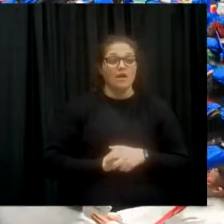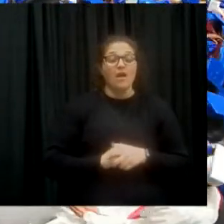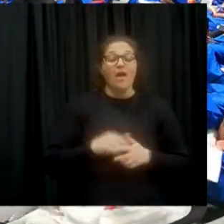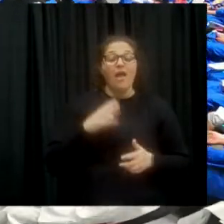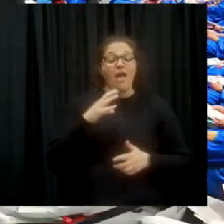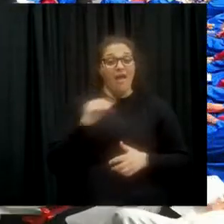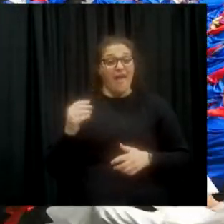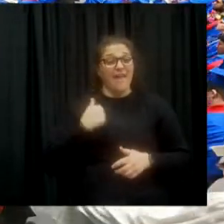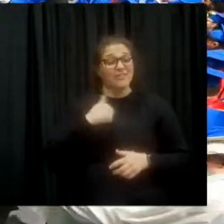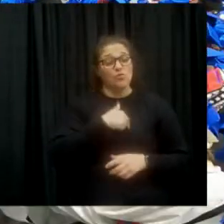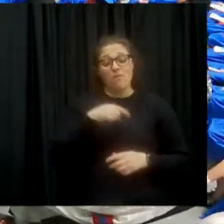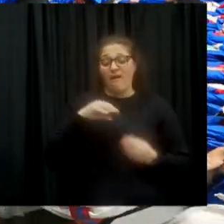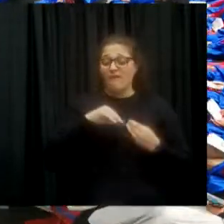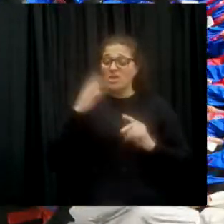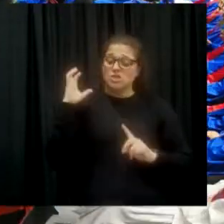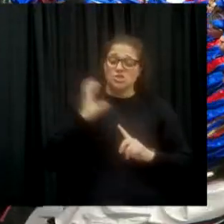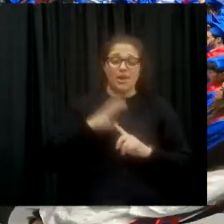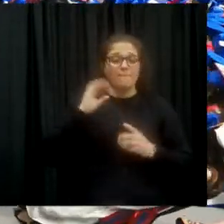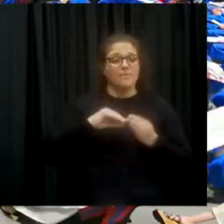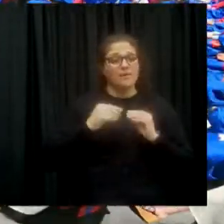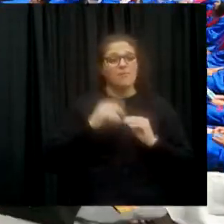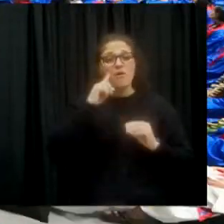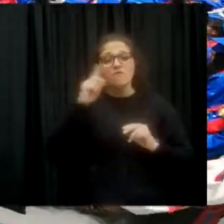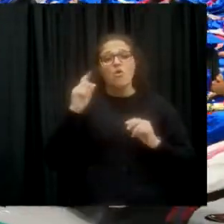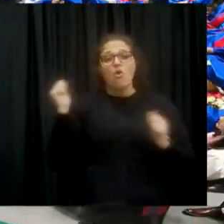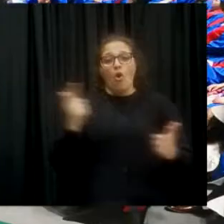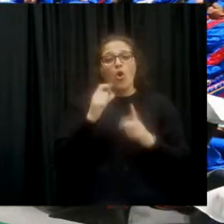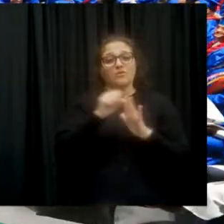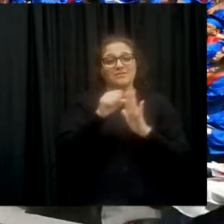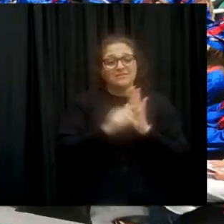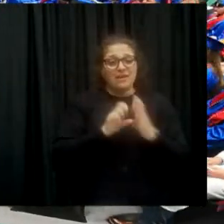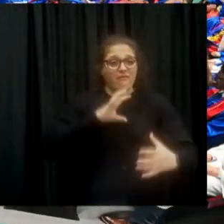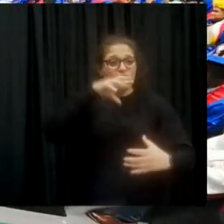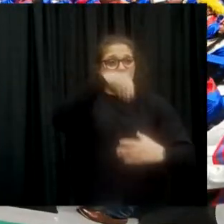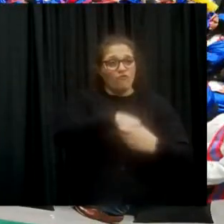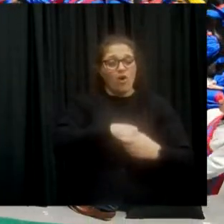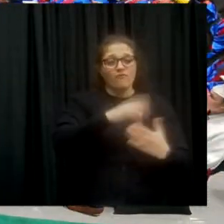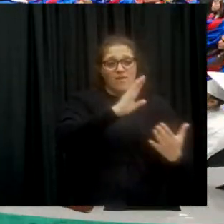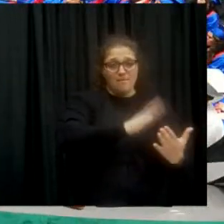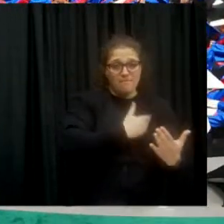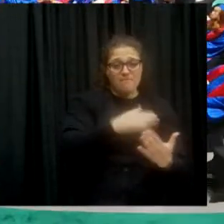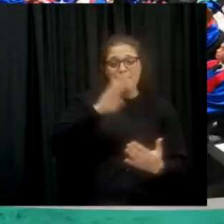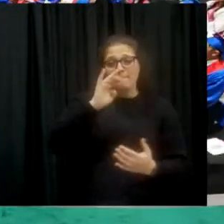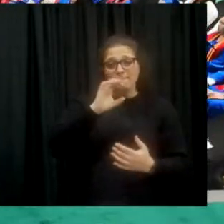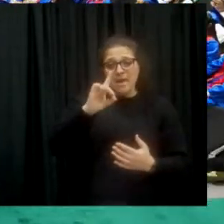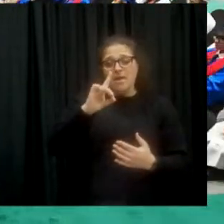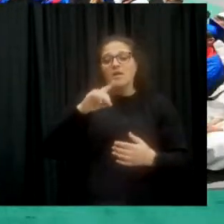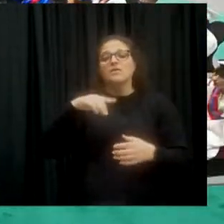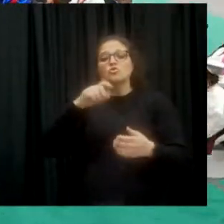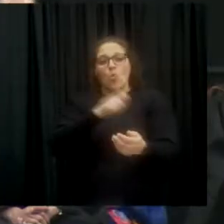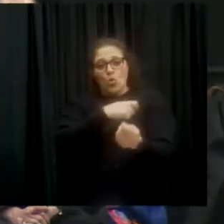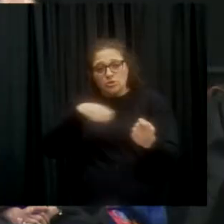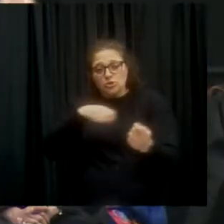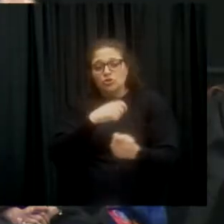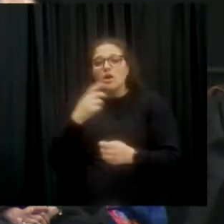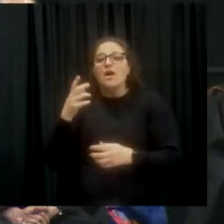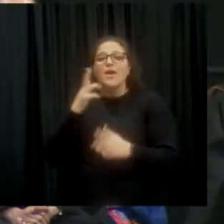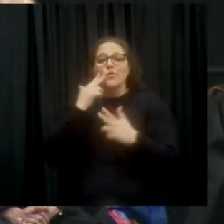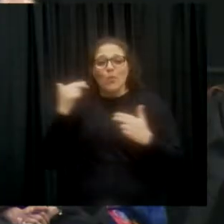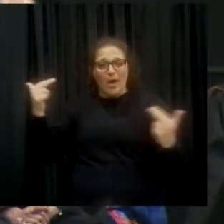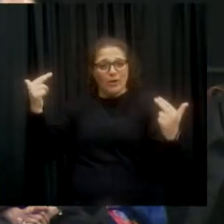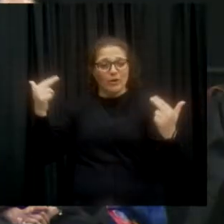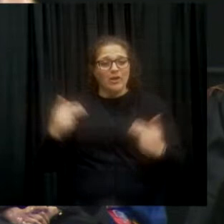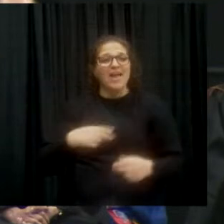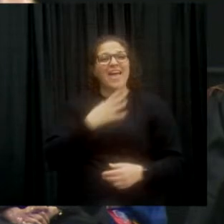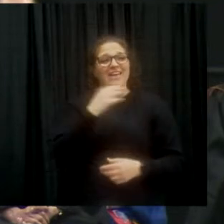And we have a record number of all-state participants in band, orchestra, and choir, and not only to mention the East